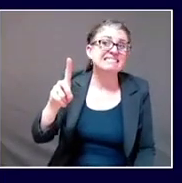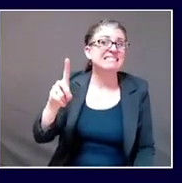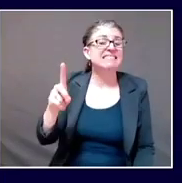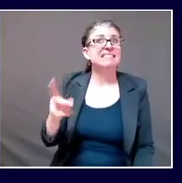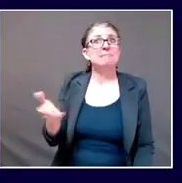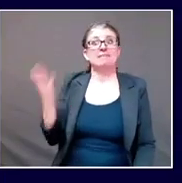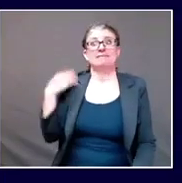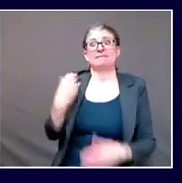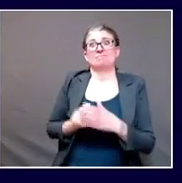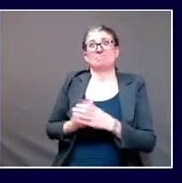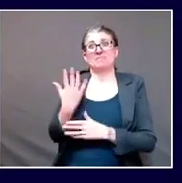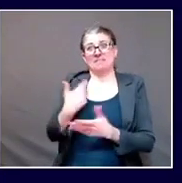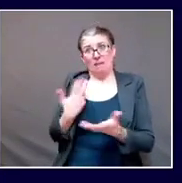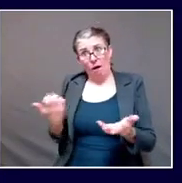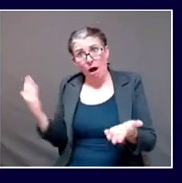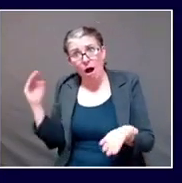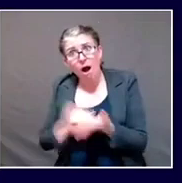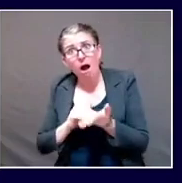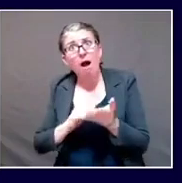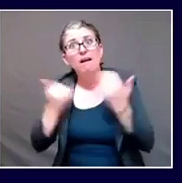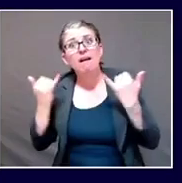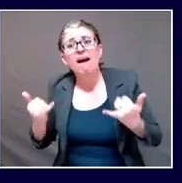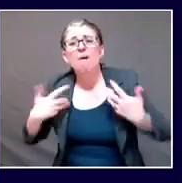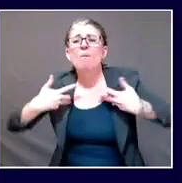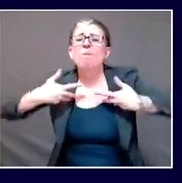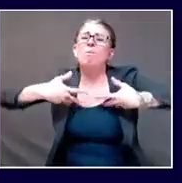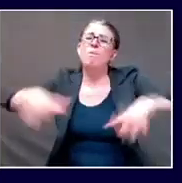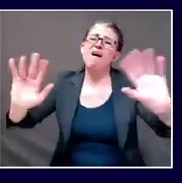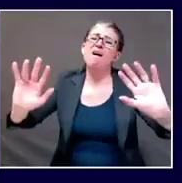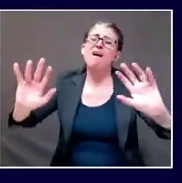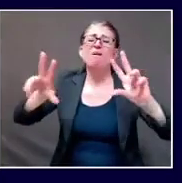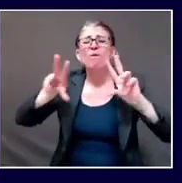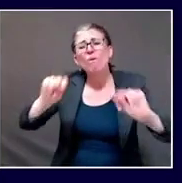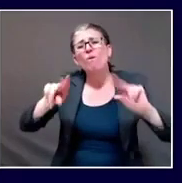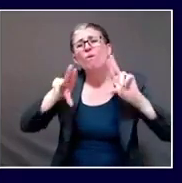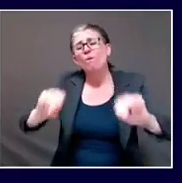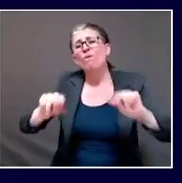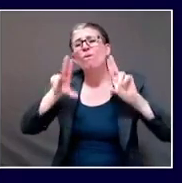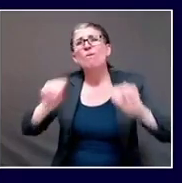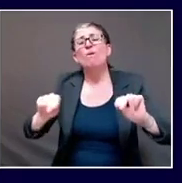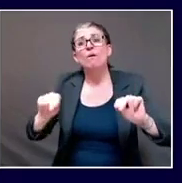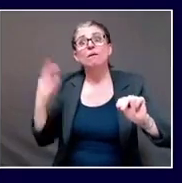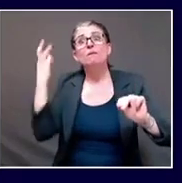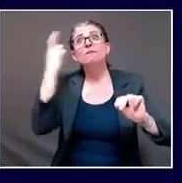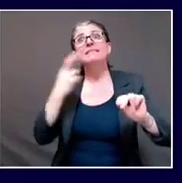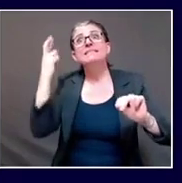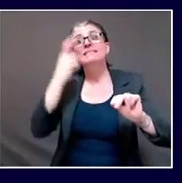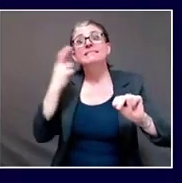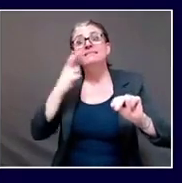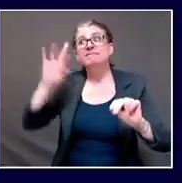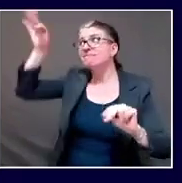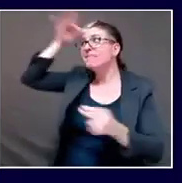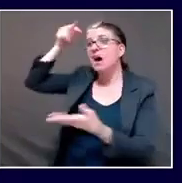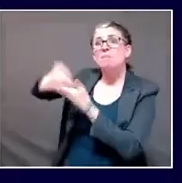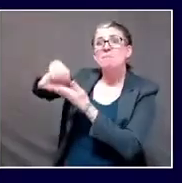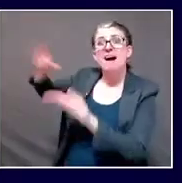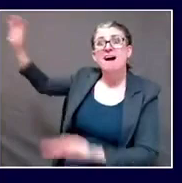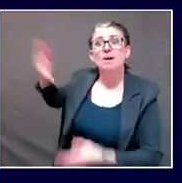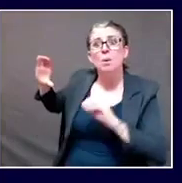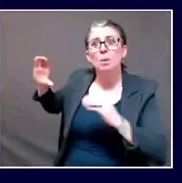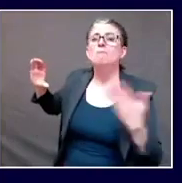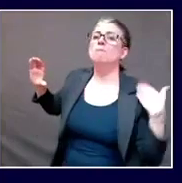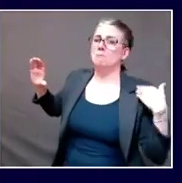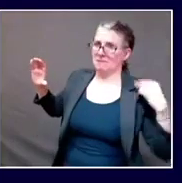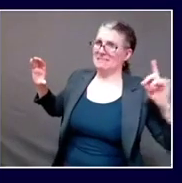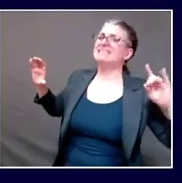now, right now, today, there would be no federal support to help keep those businesses alive. Keep unemployment